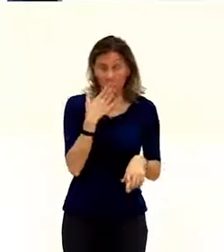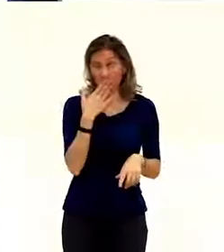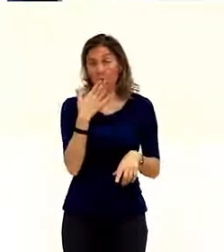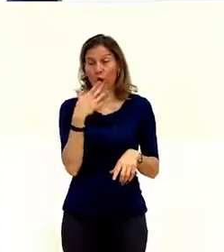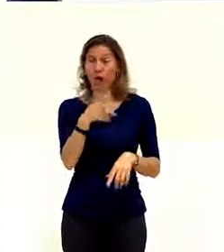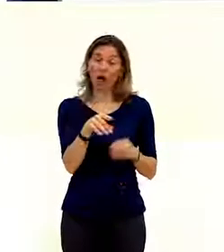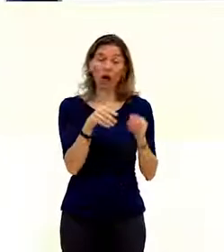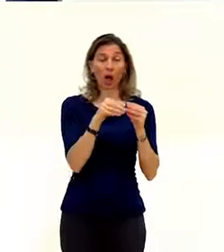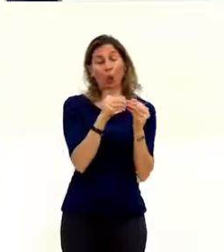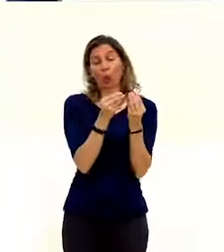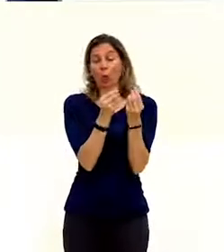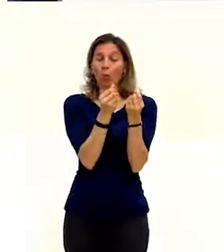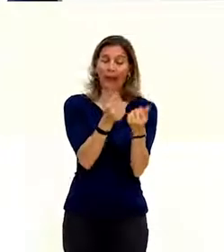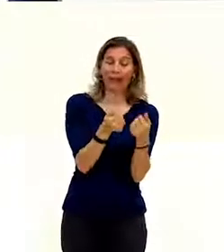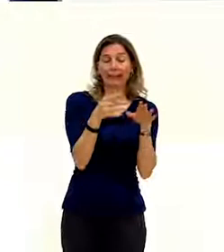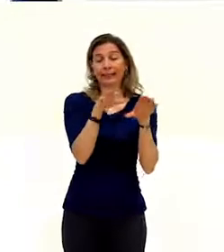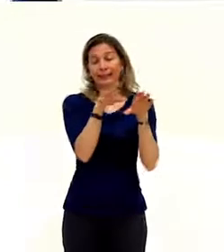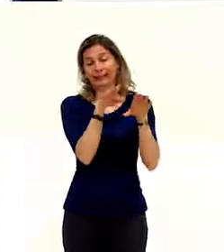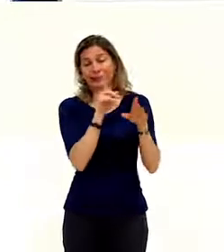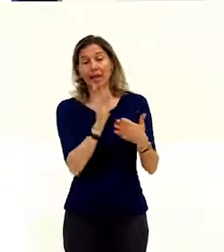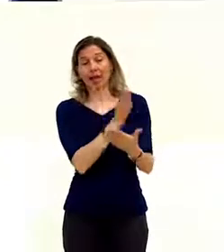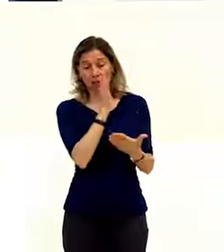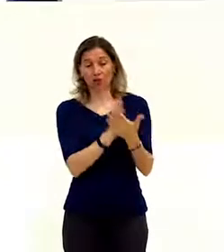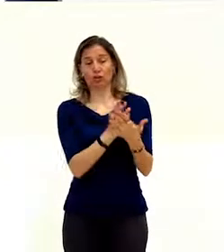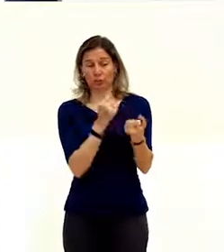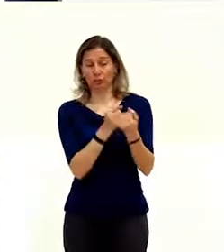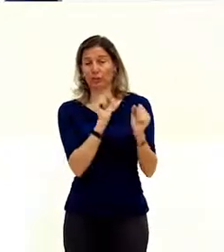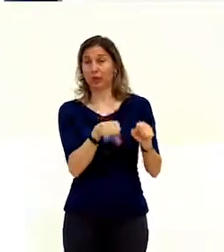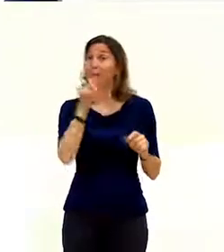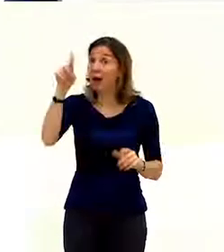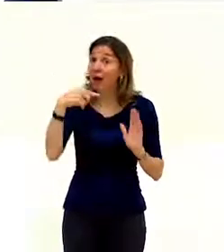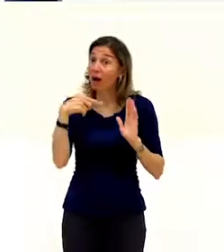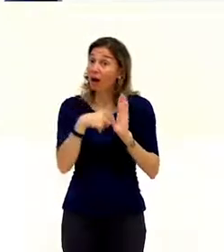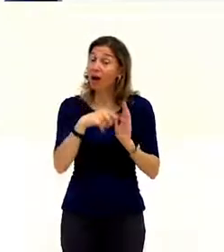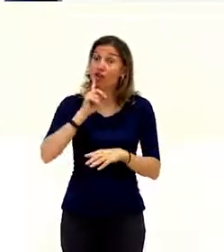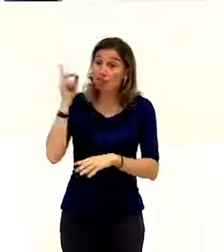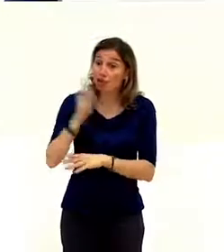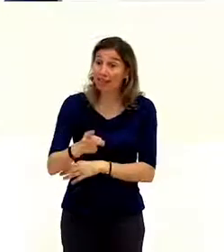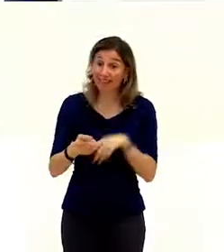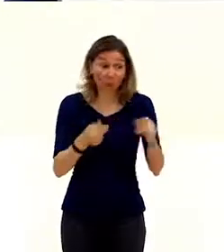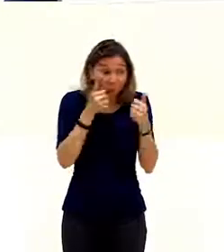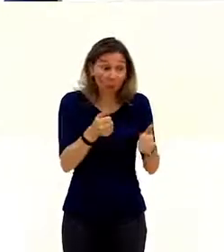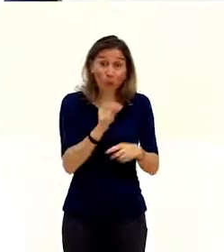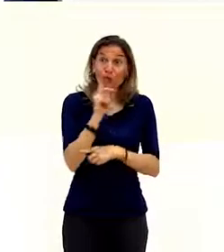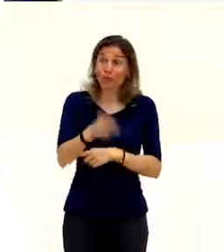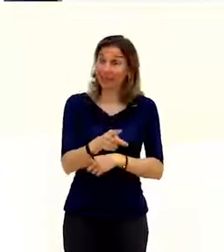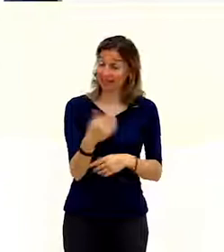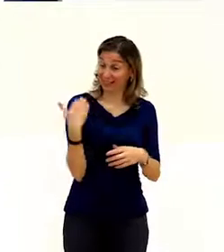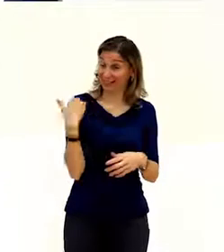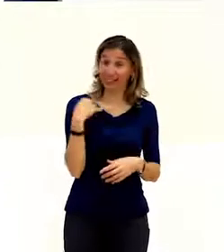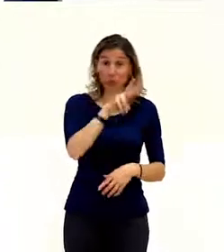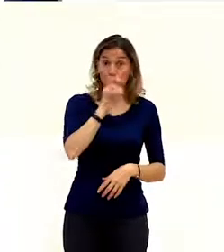quality assurance and also accessibility, but the directive, our good directive that came into force